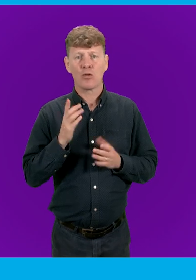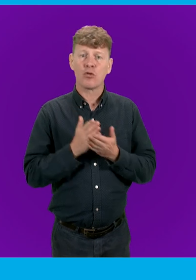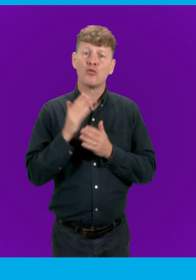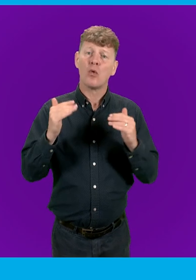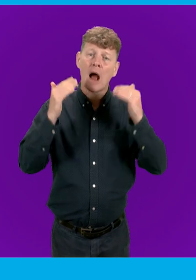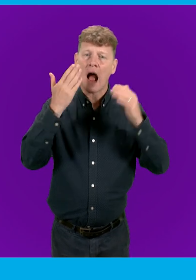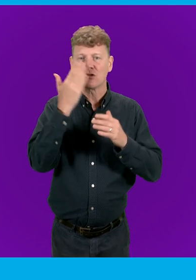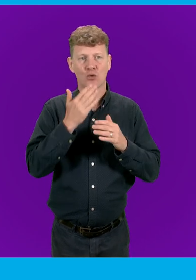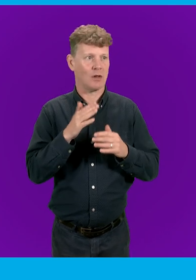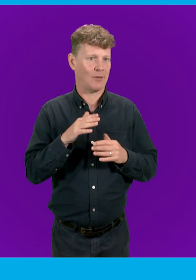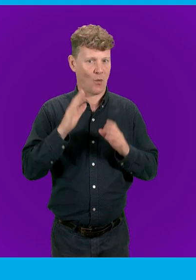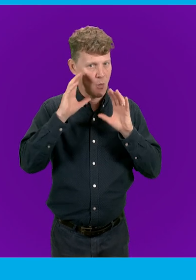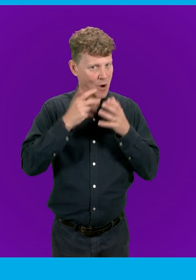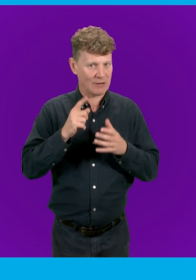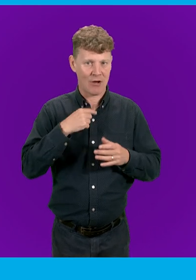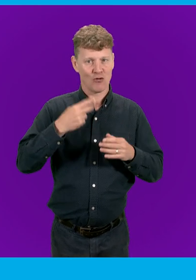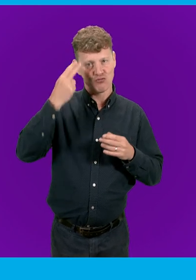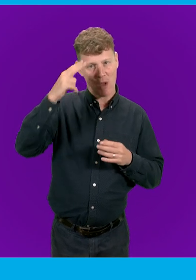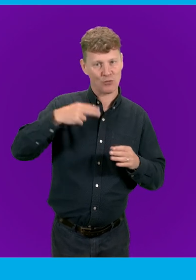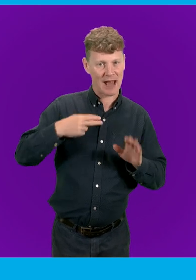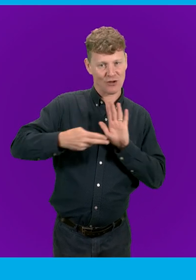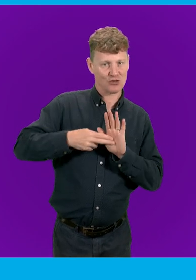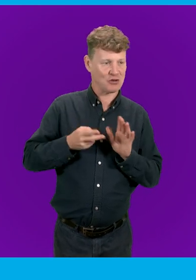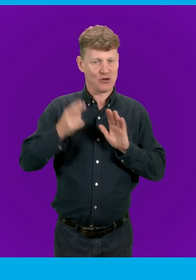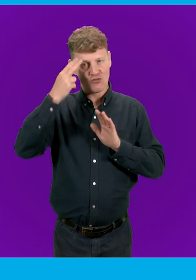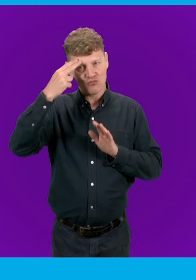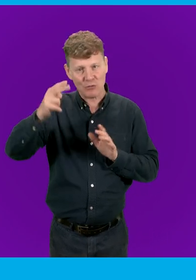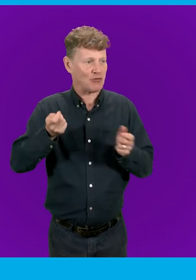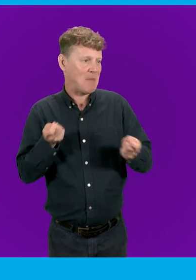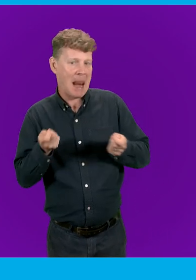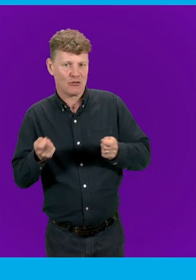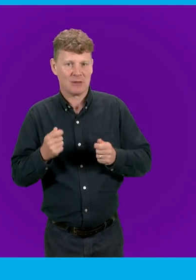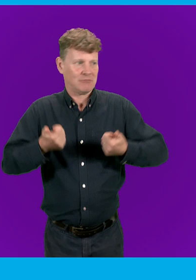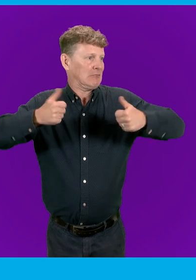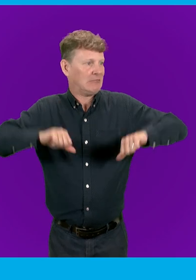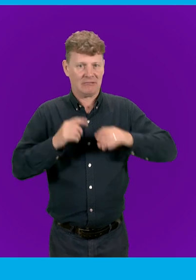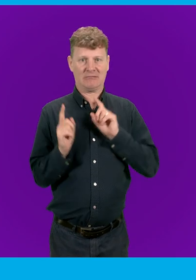school about your reputation management, and you don't